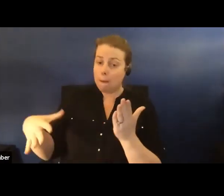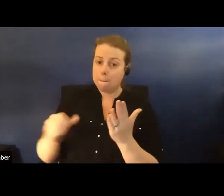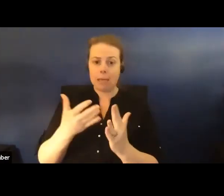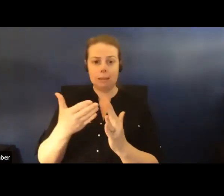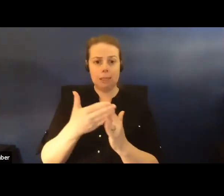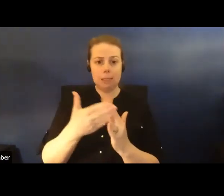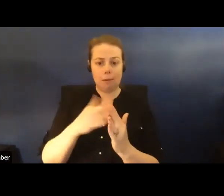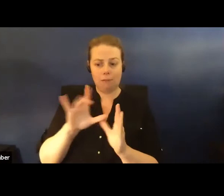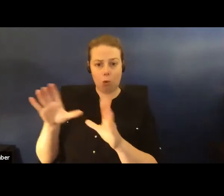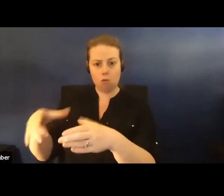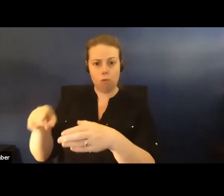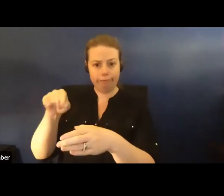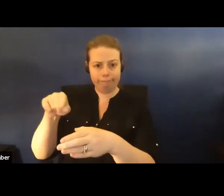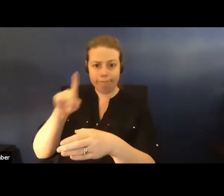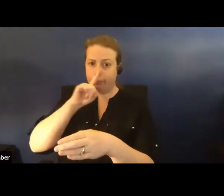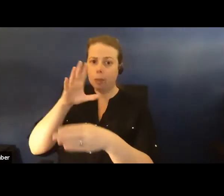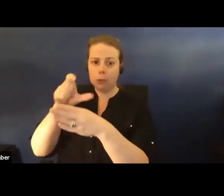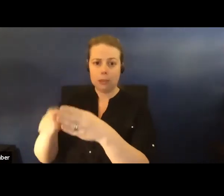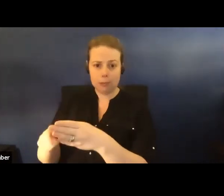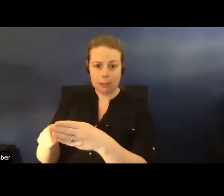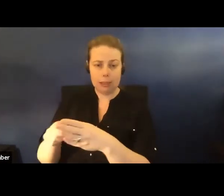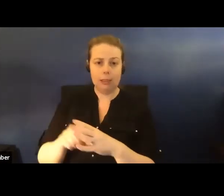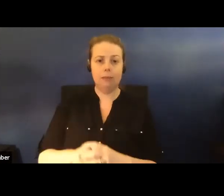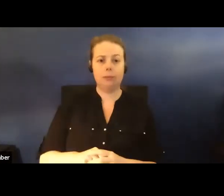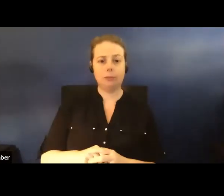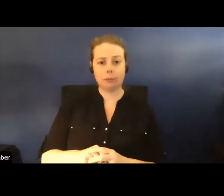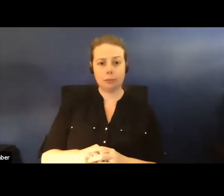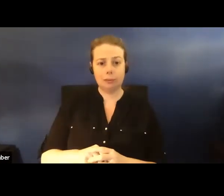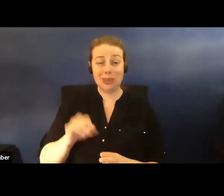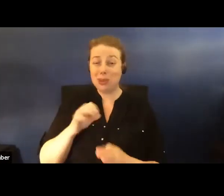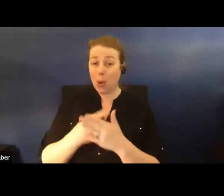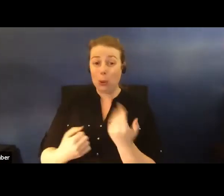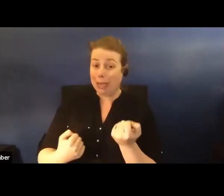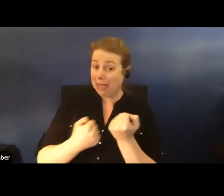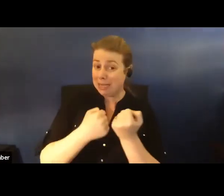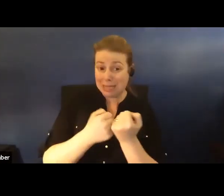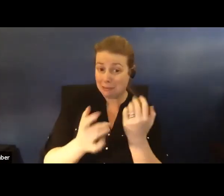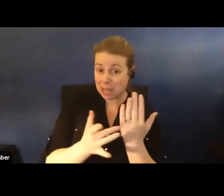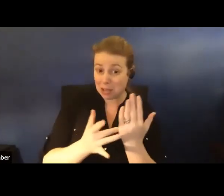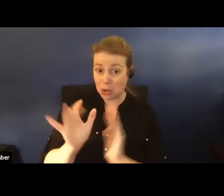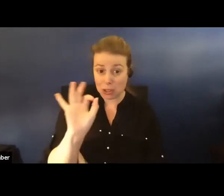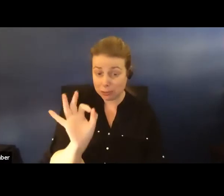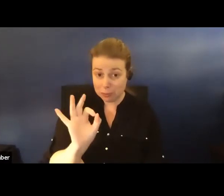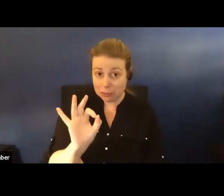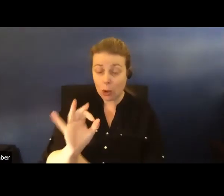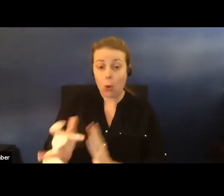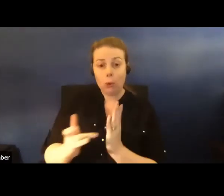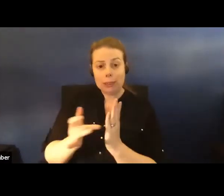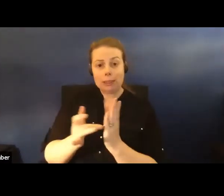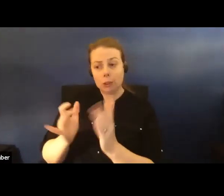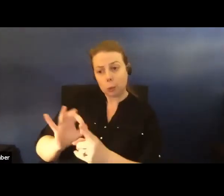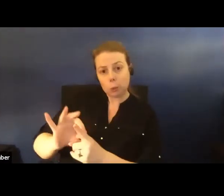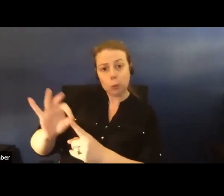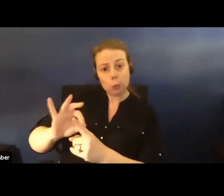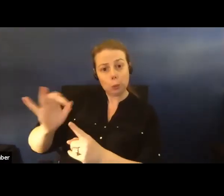with disability. It's not just about assistive technology or technology to enhance the lives